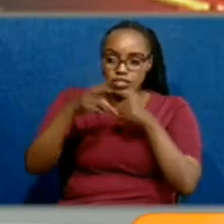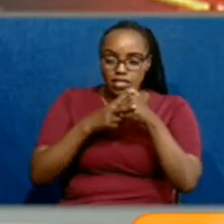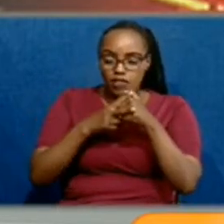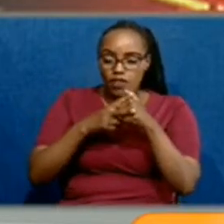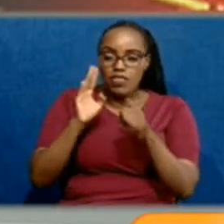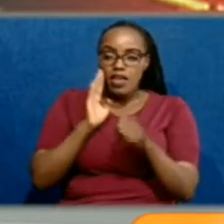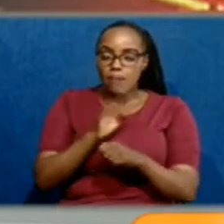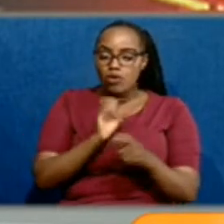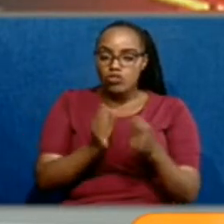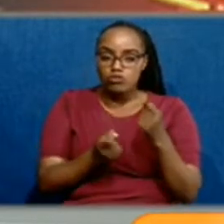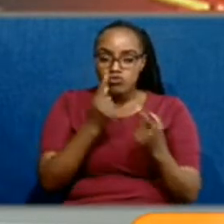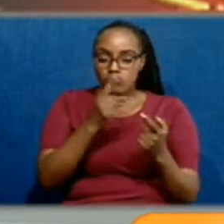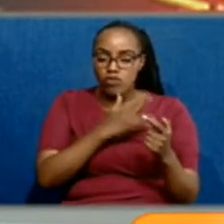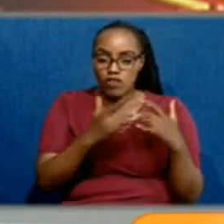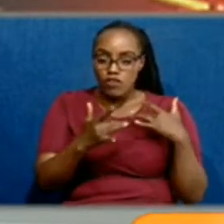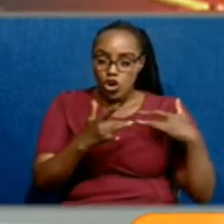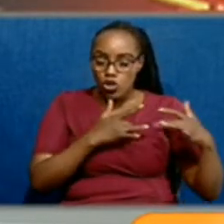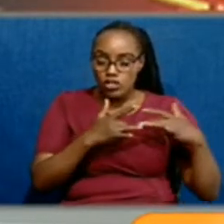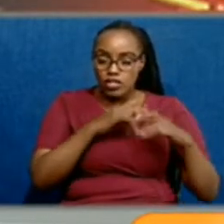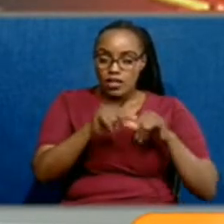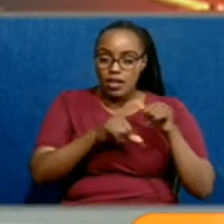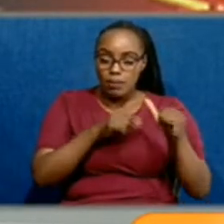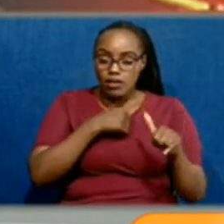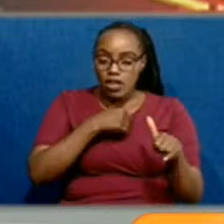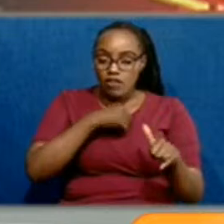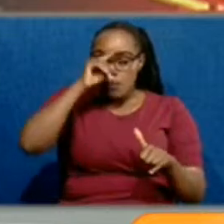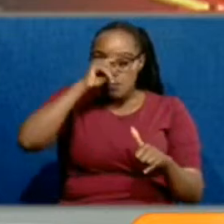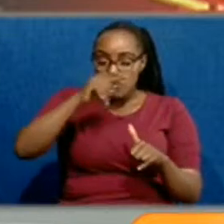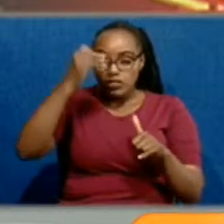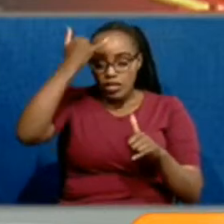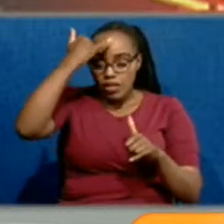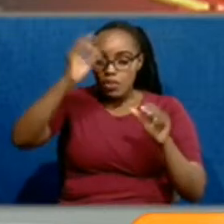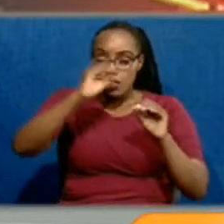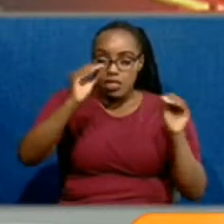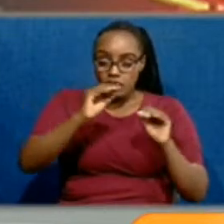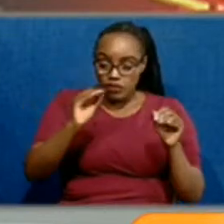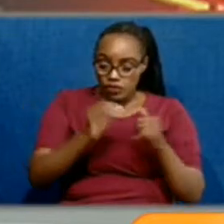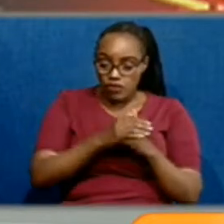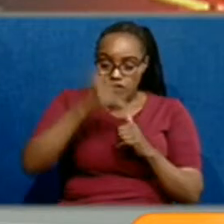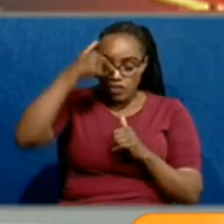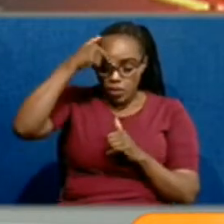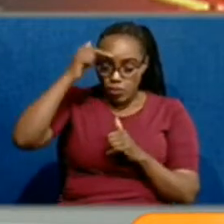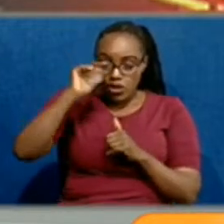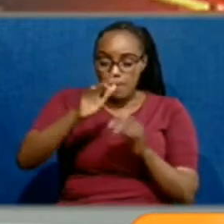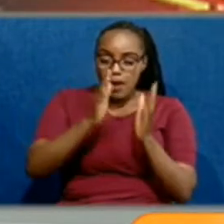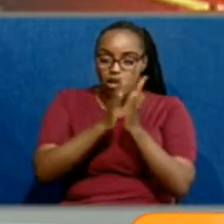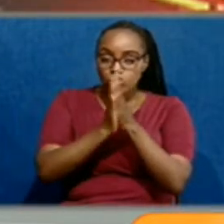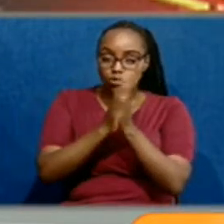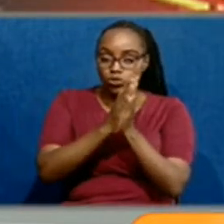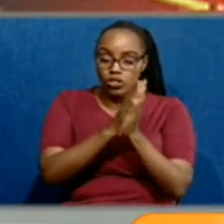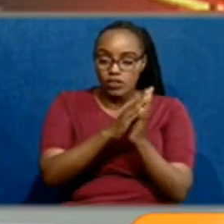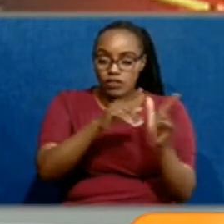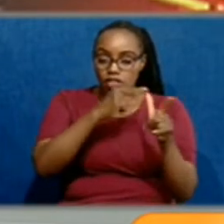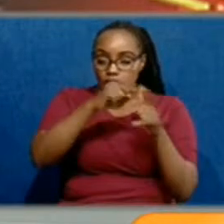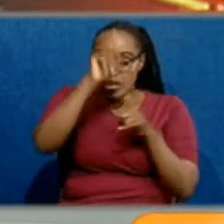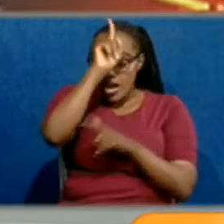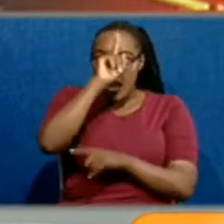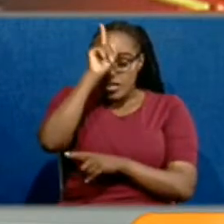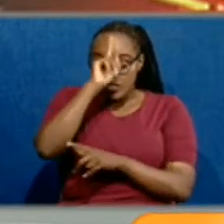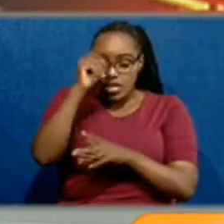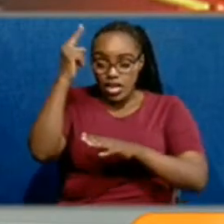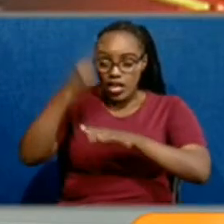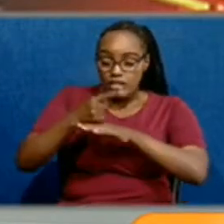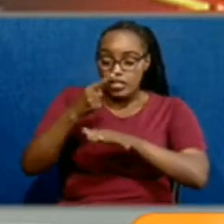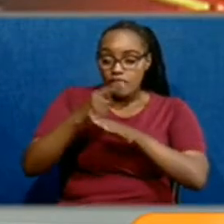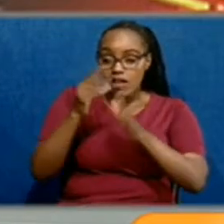raised concern over the growing issue of unqualified individuals, warning that quack engineers continue to pose a serious threat to public safety